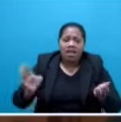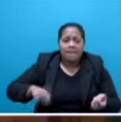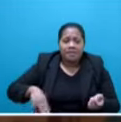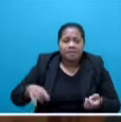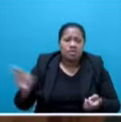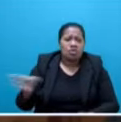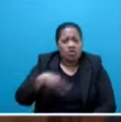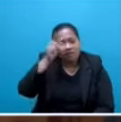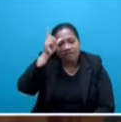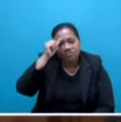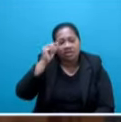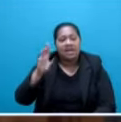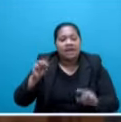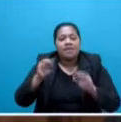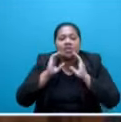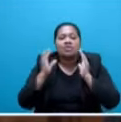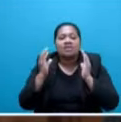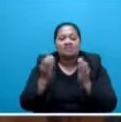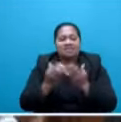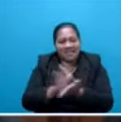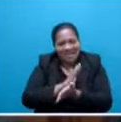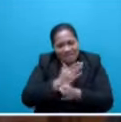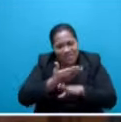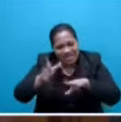all Fijians a Merry Christmas and Happy New Year. Thank you.